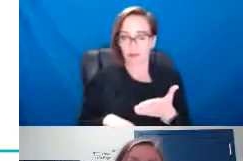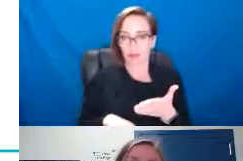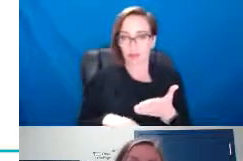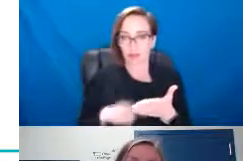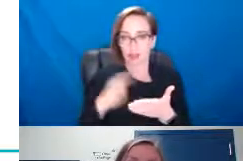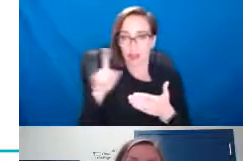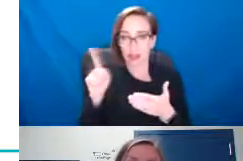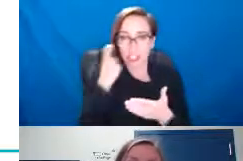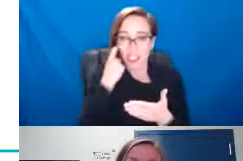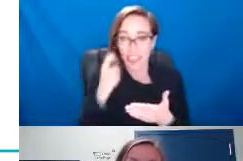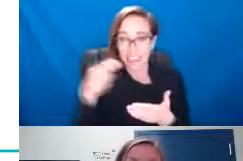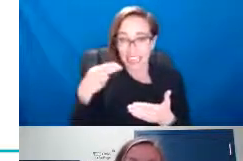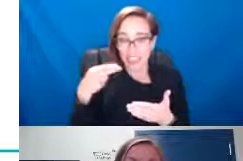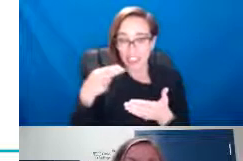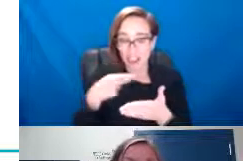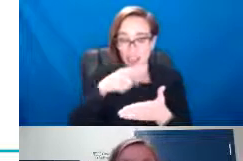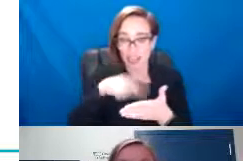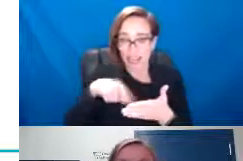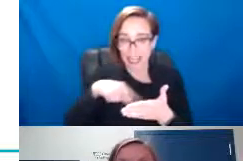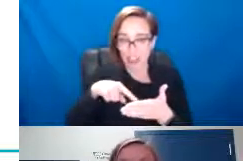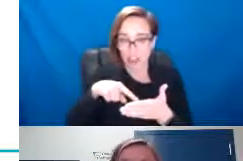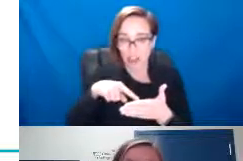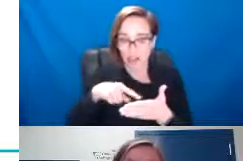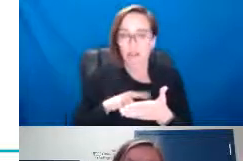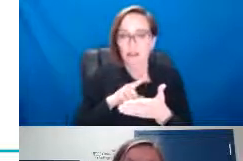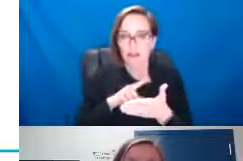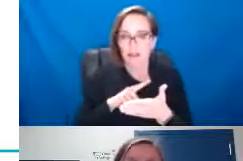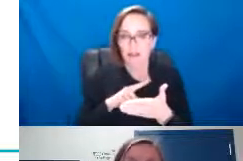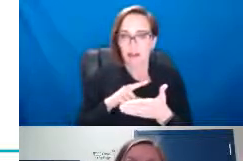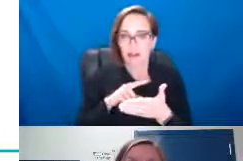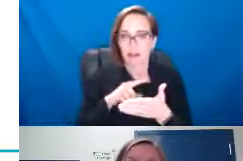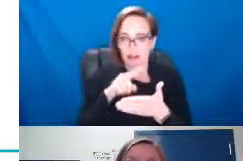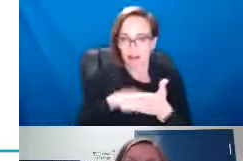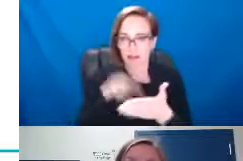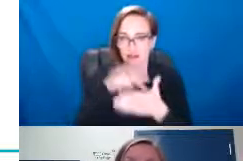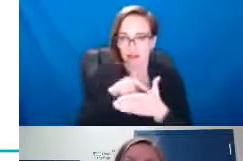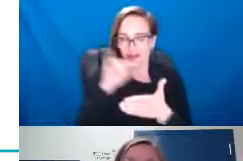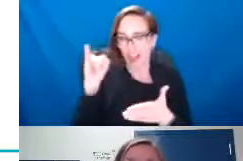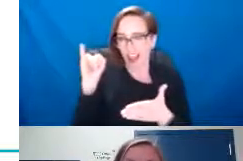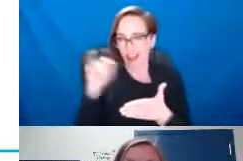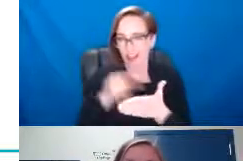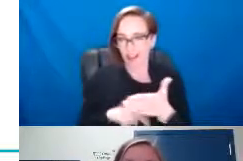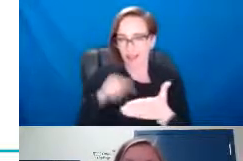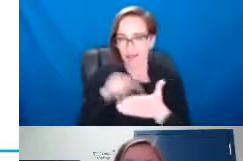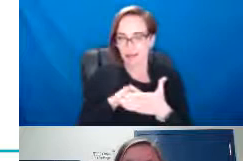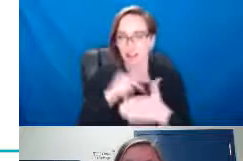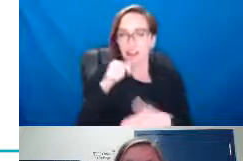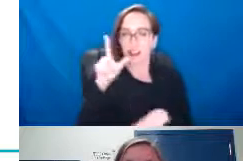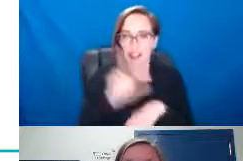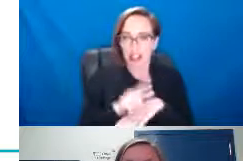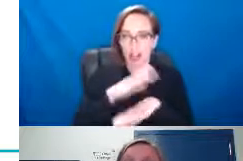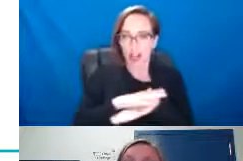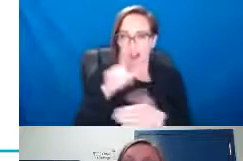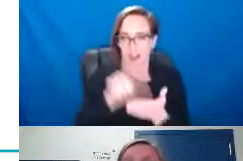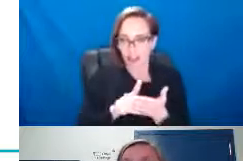the H, I'm going to make the letter I. I don't move across my palm. I stay letter on top of letter on top of